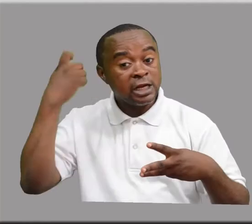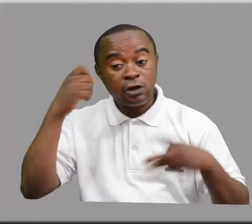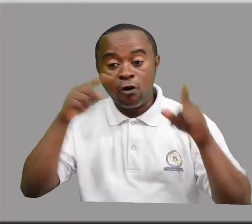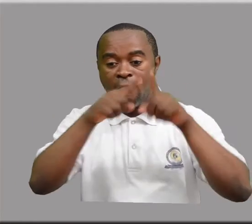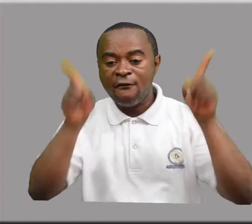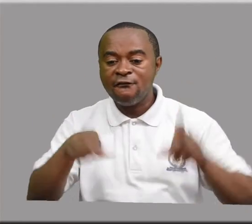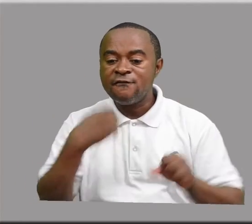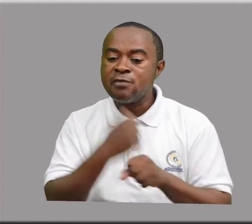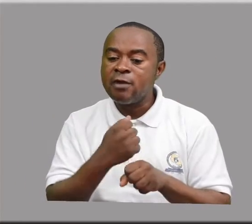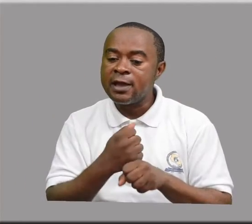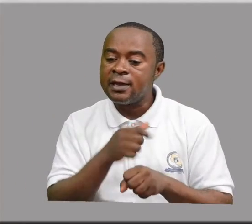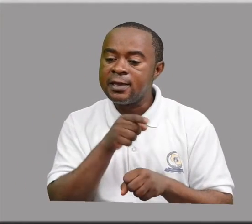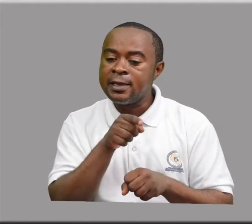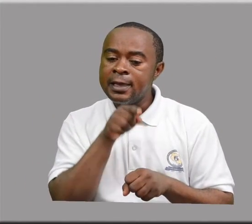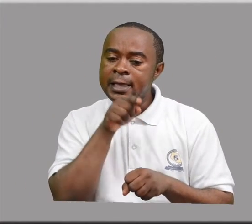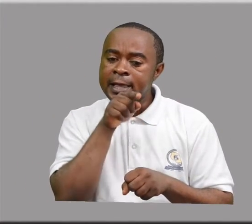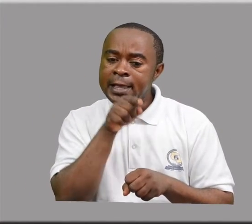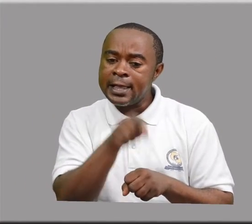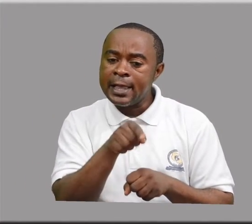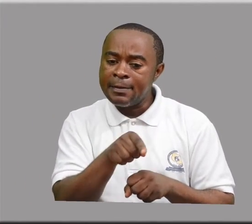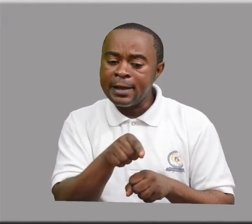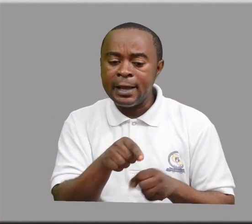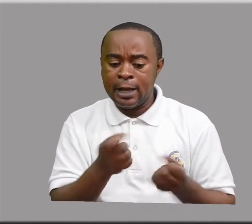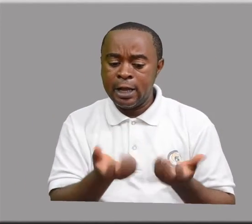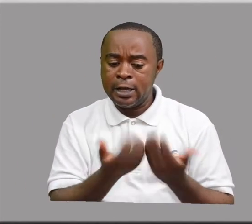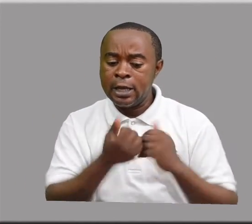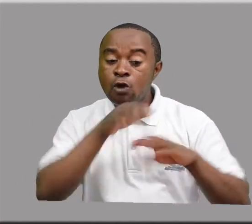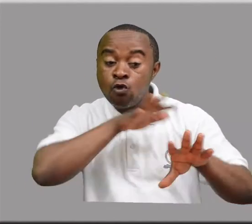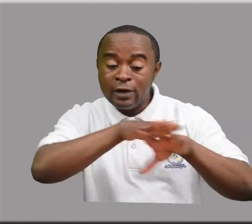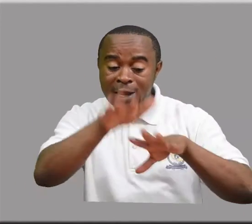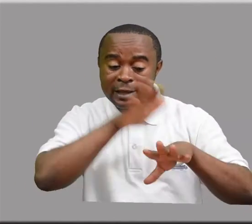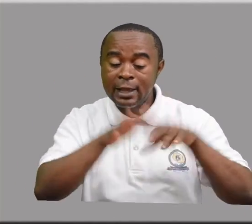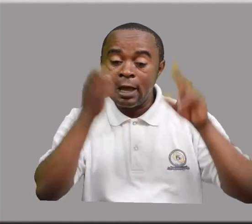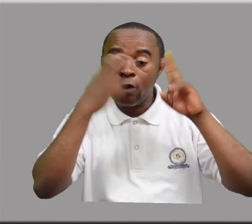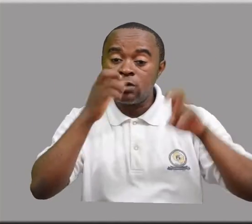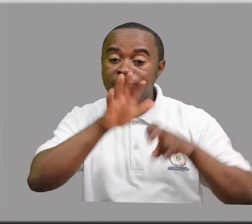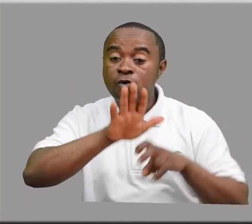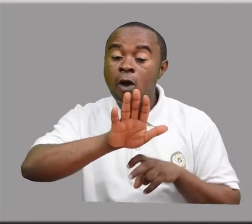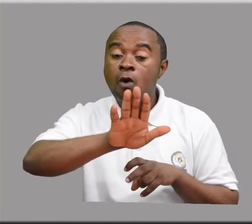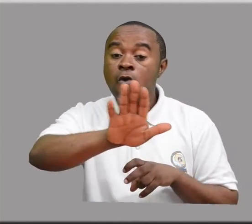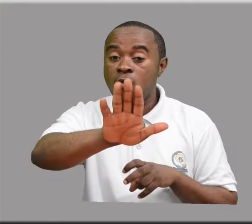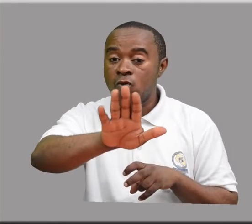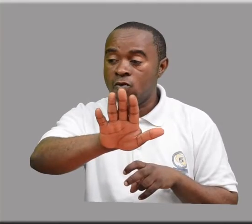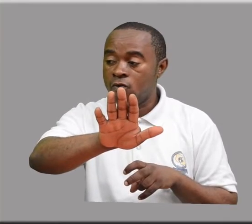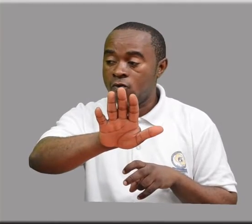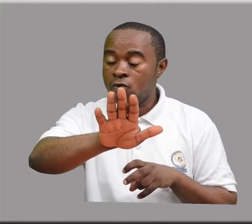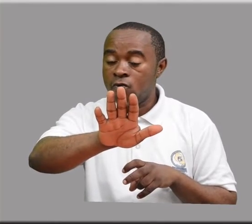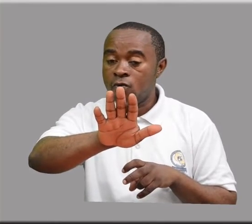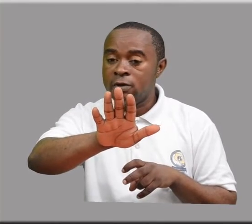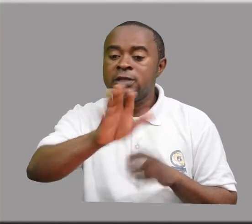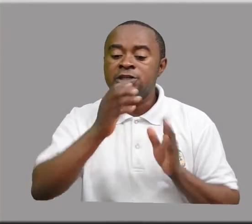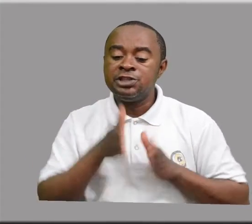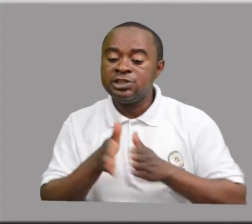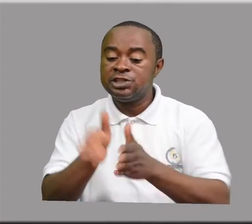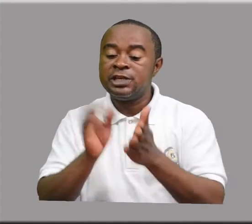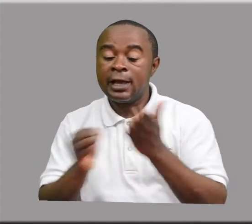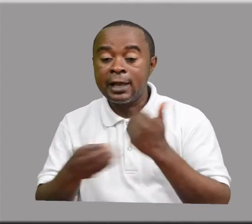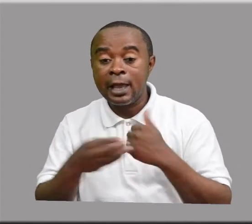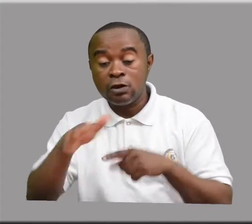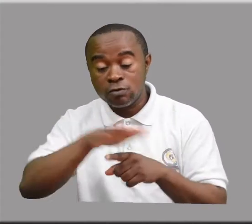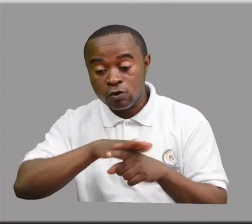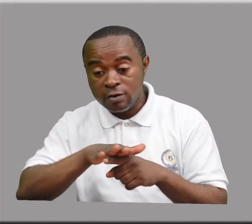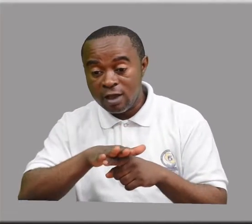trying to be able to explain your research philosophically,